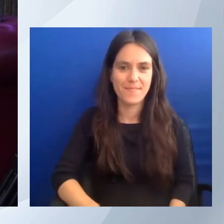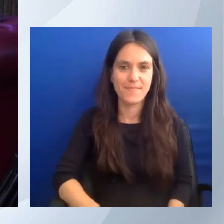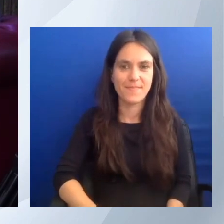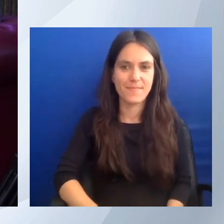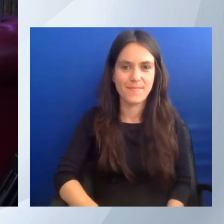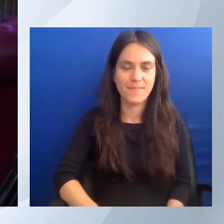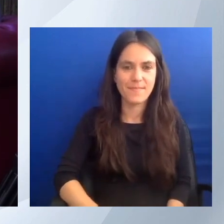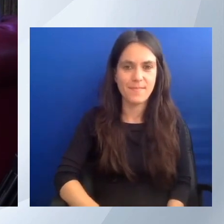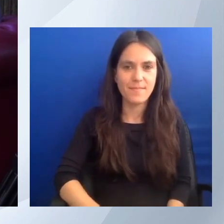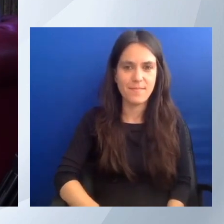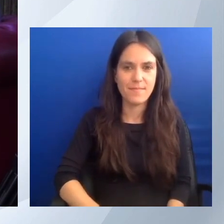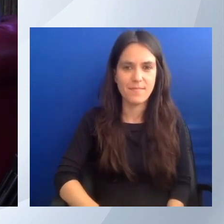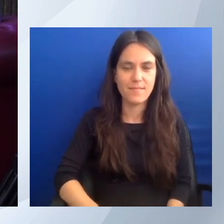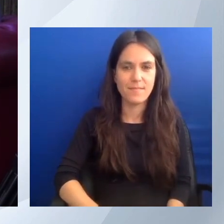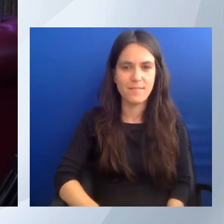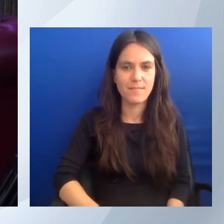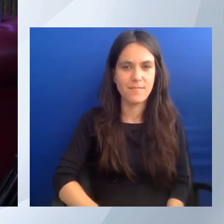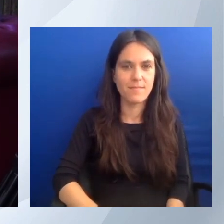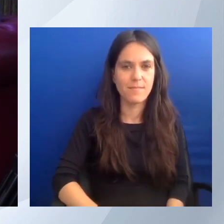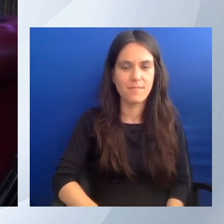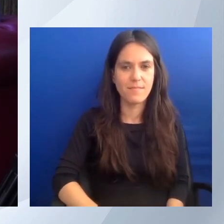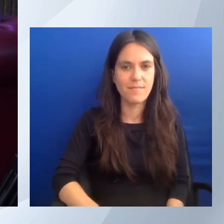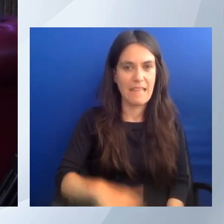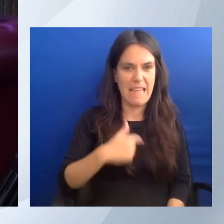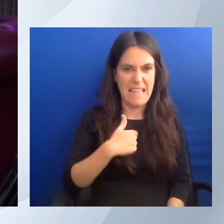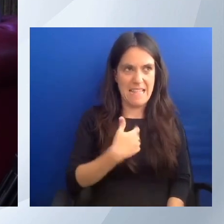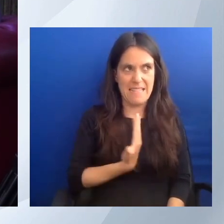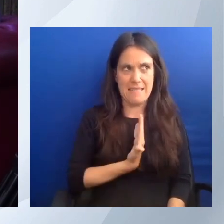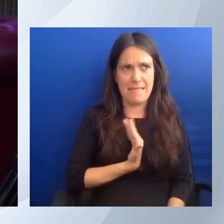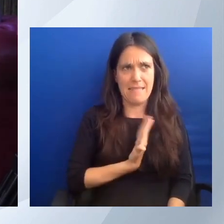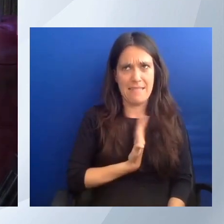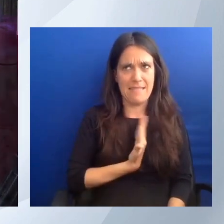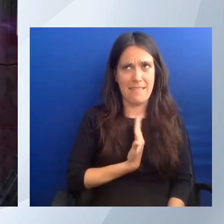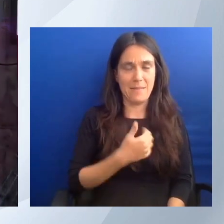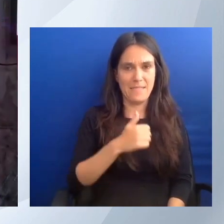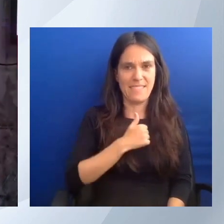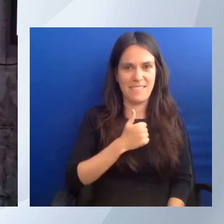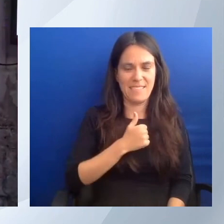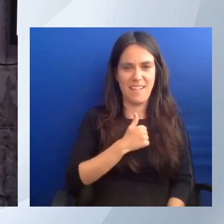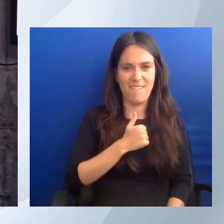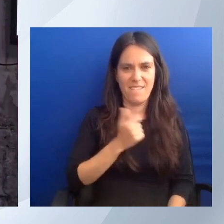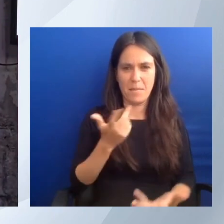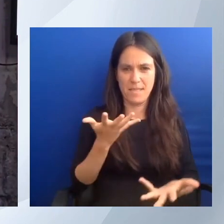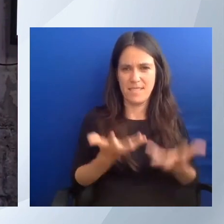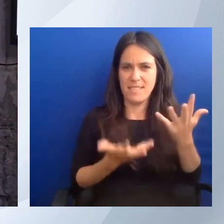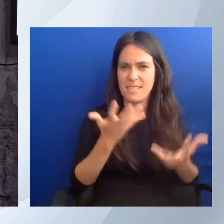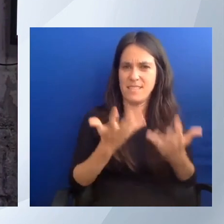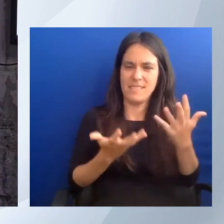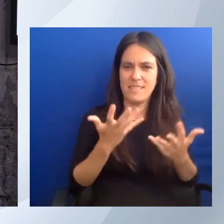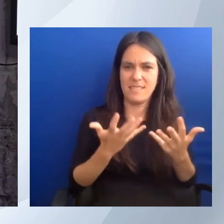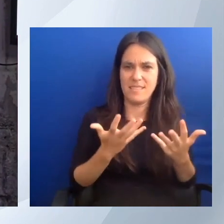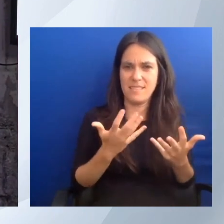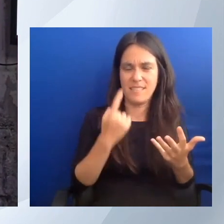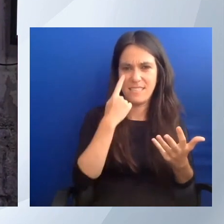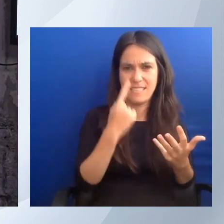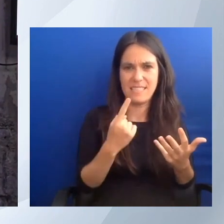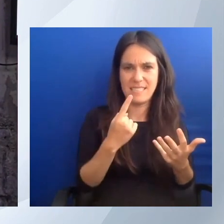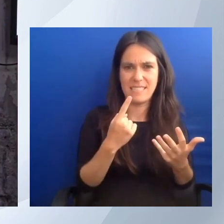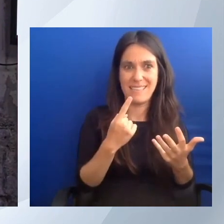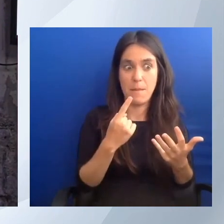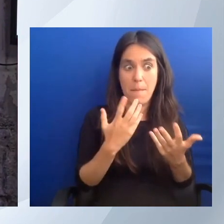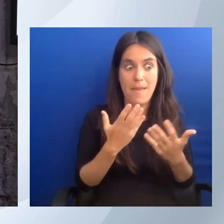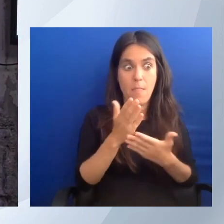I'm just not sure if I should if I would do it. I mean, I get that the CMS part might be easy,